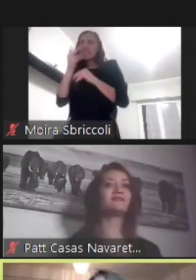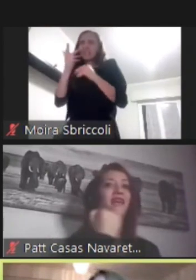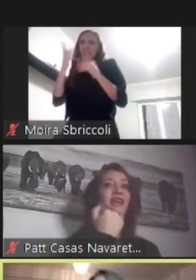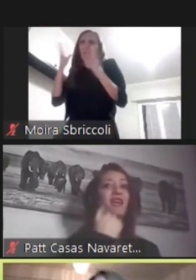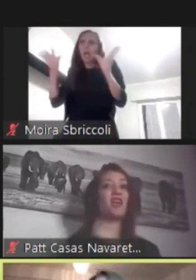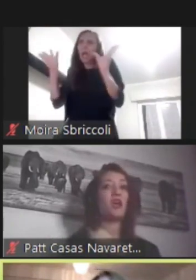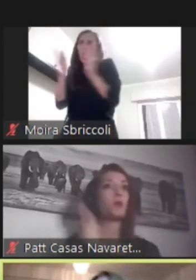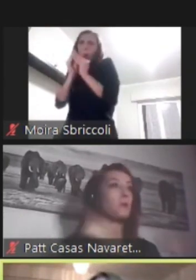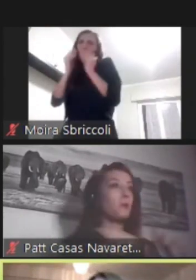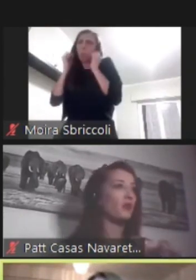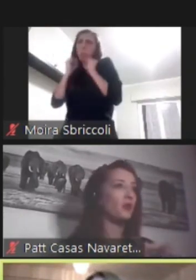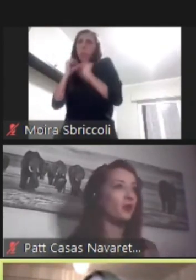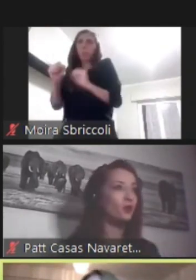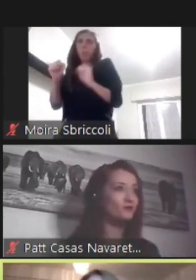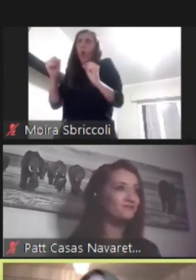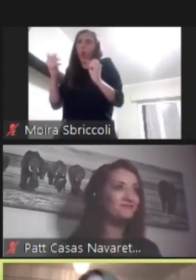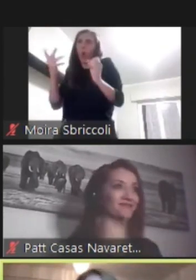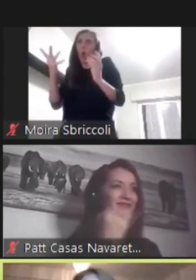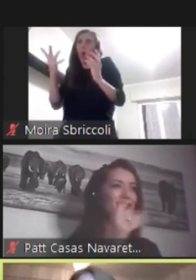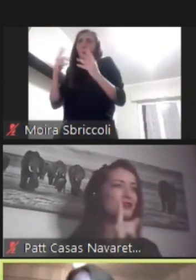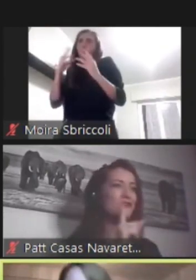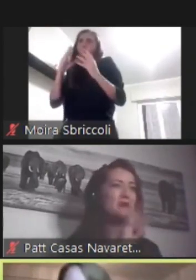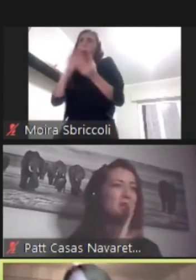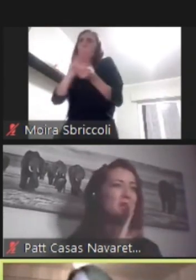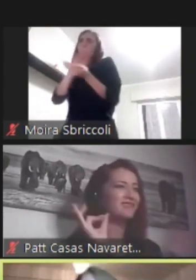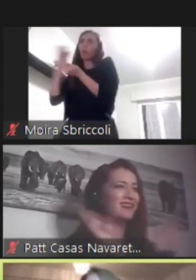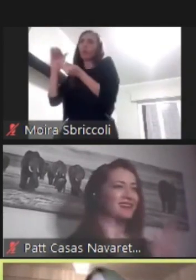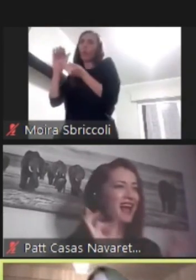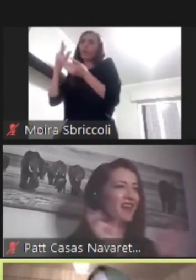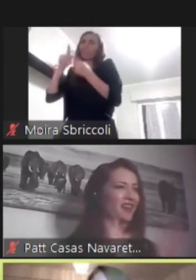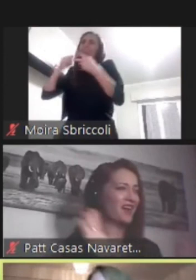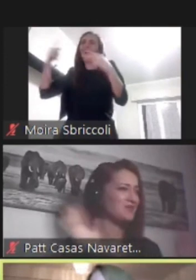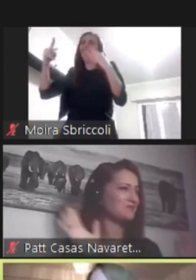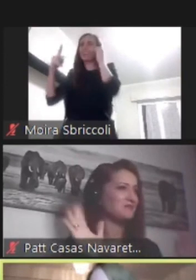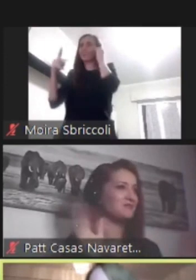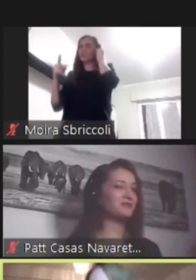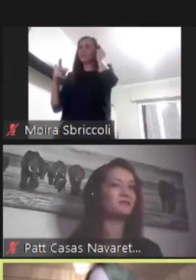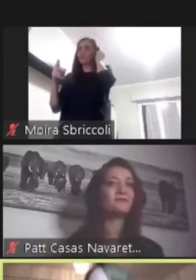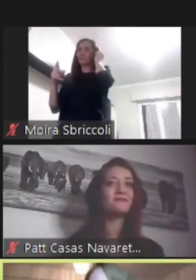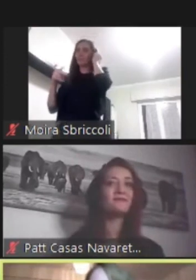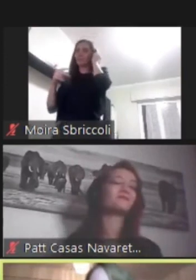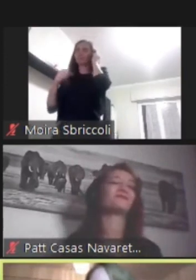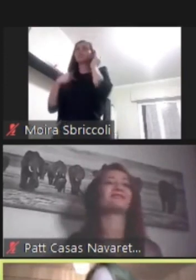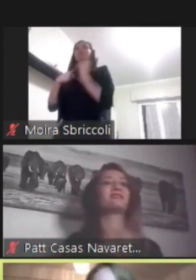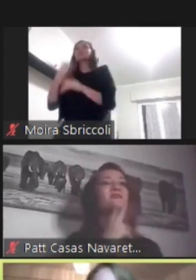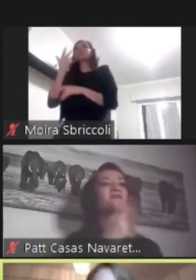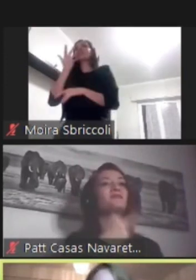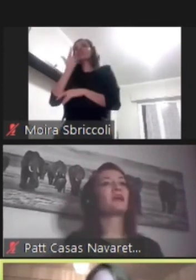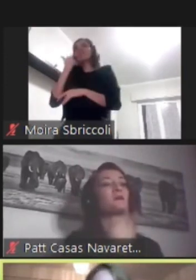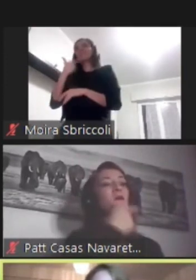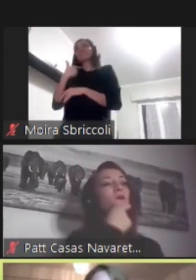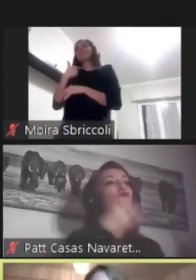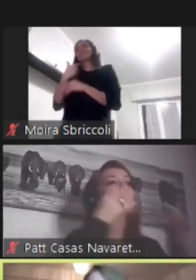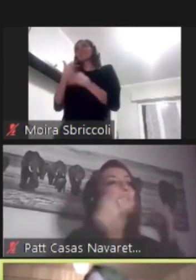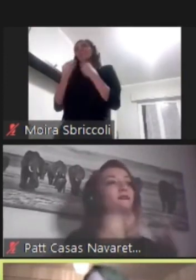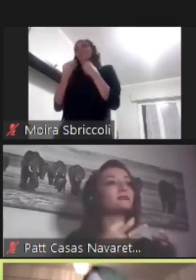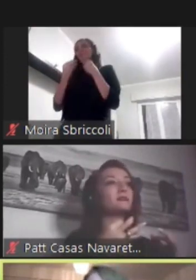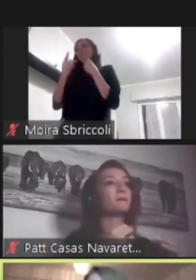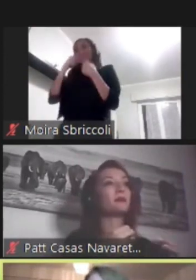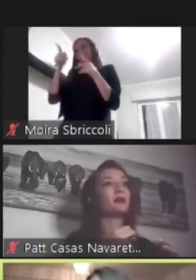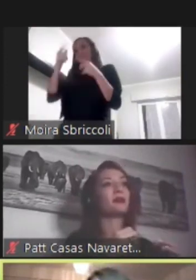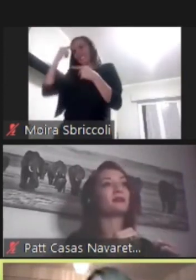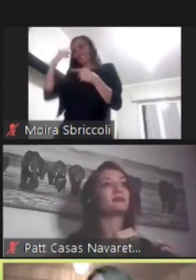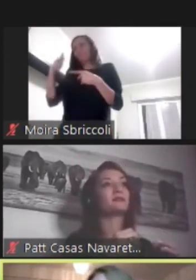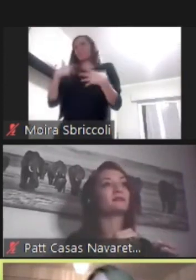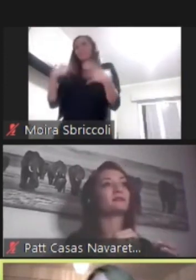So I always love finishing on a testimonial. So as you know, as part of the RX